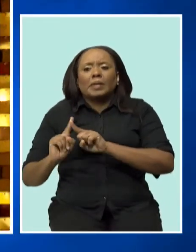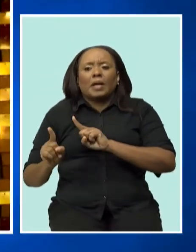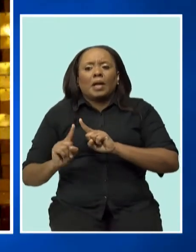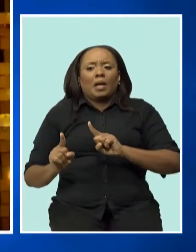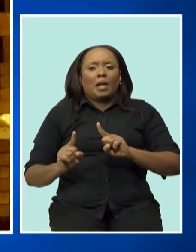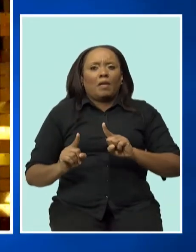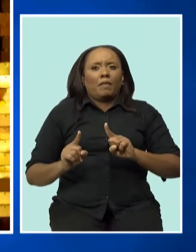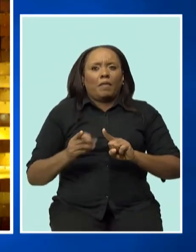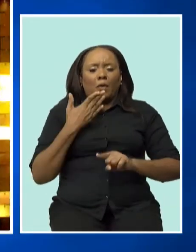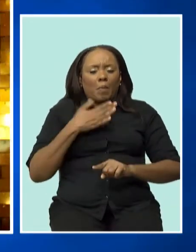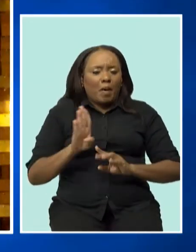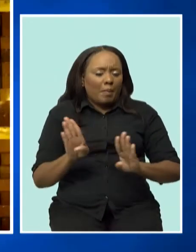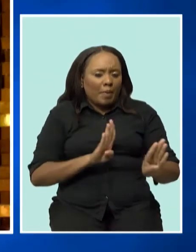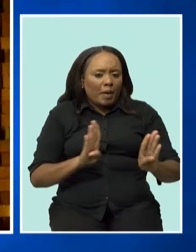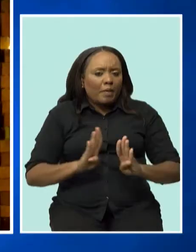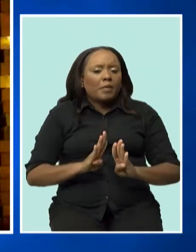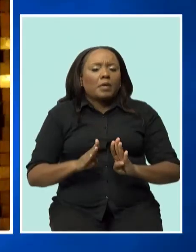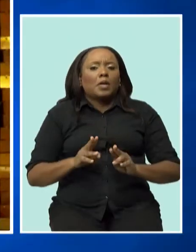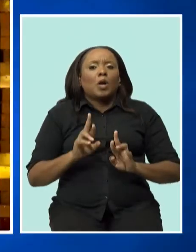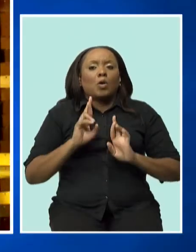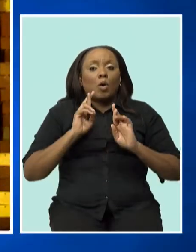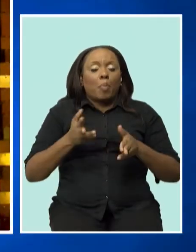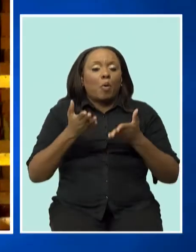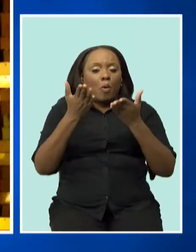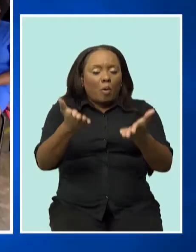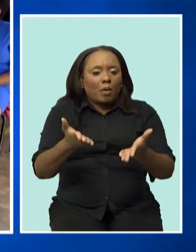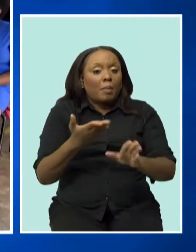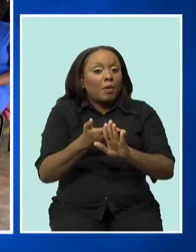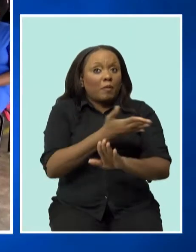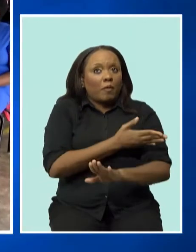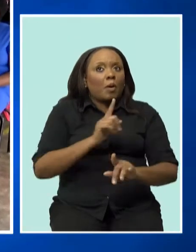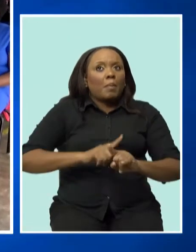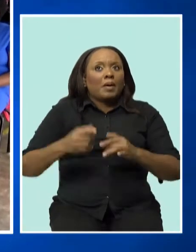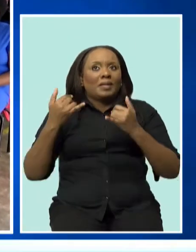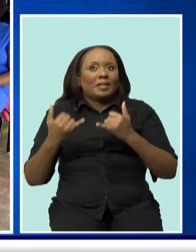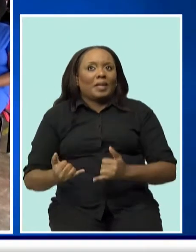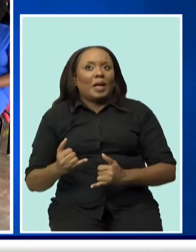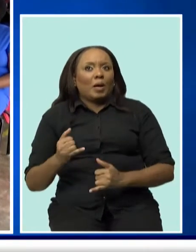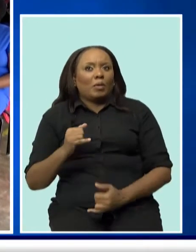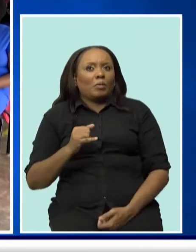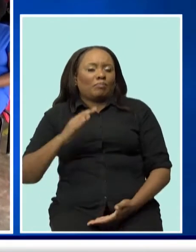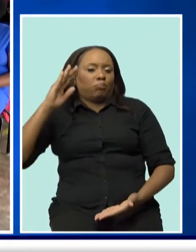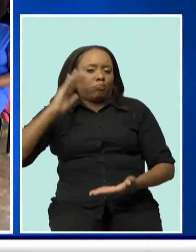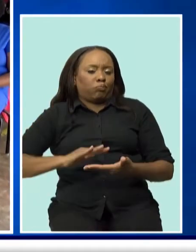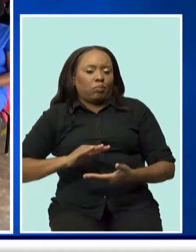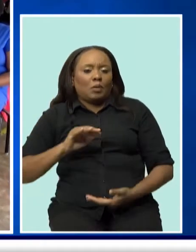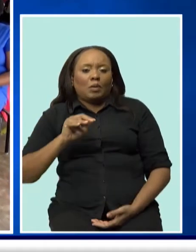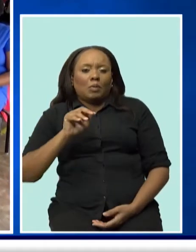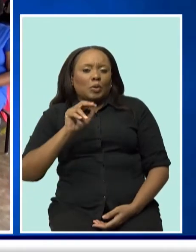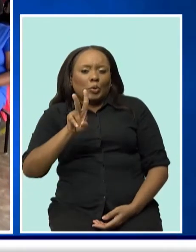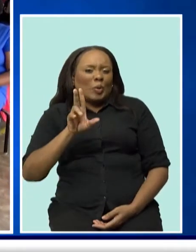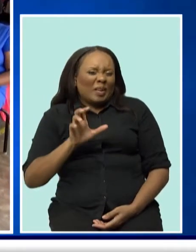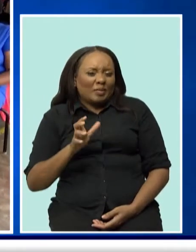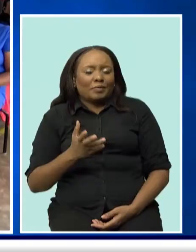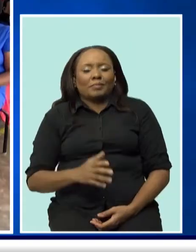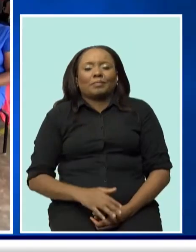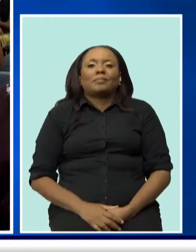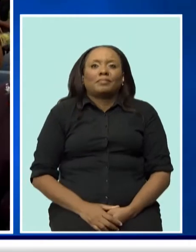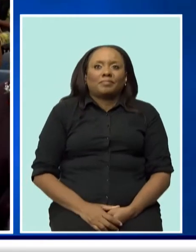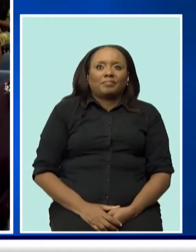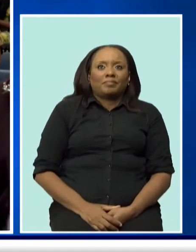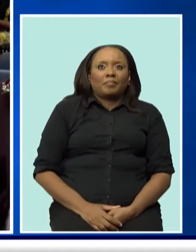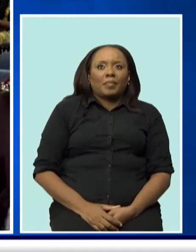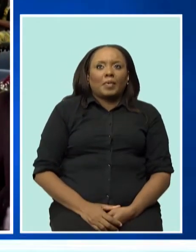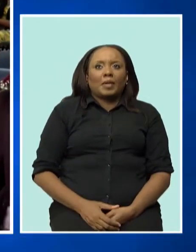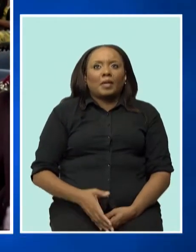Acting Principal of Grantley Adams Memorial, Major Andrew Skeet, referring to stats to illustrate the decline in reports of deviant activity at